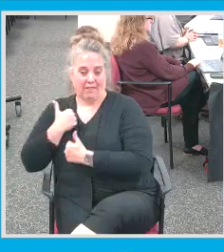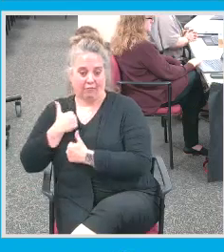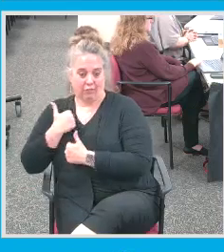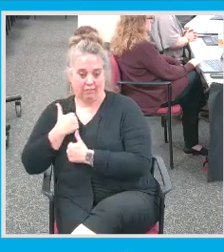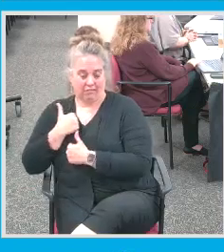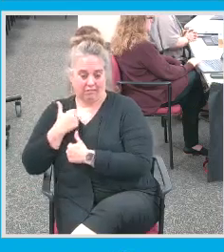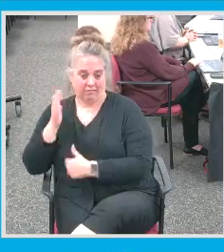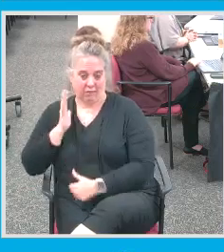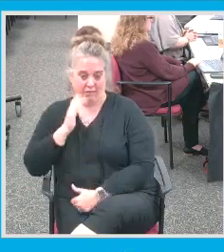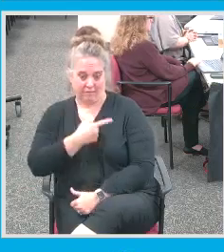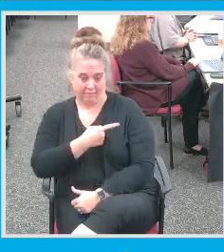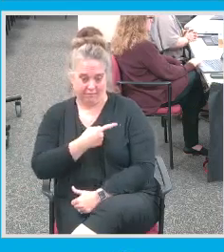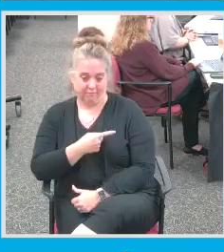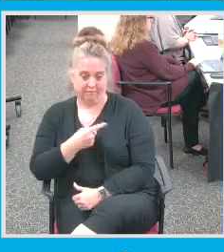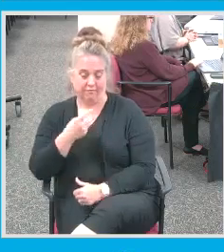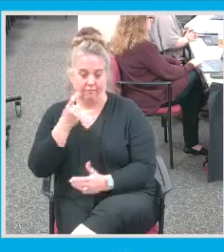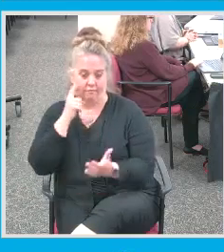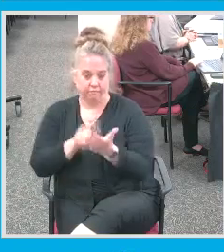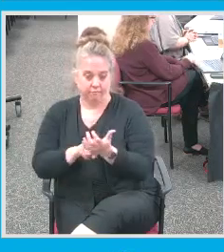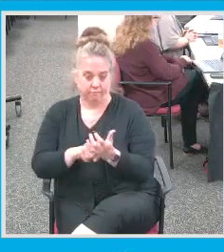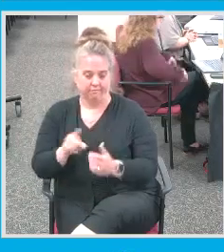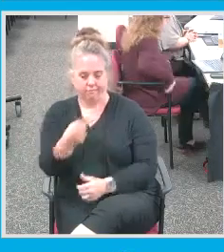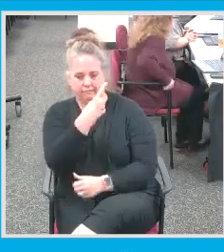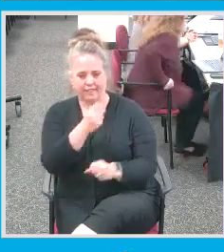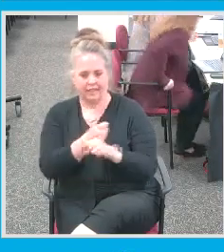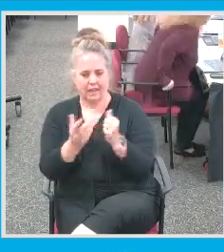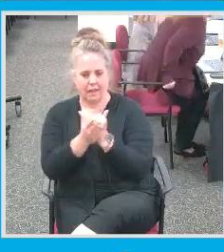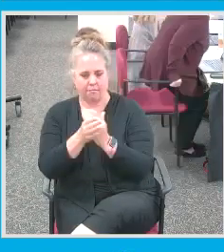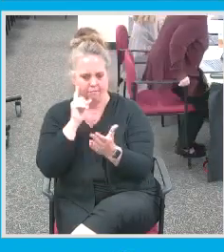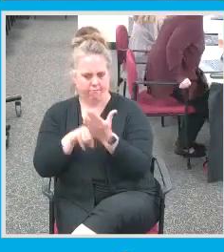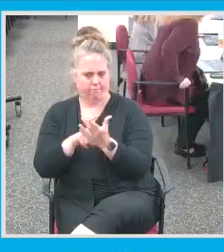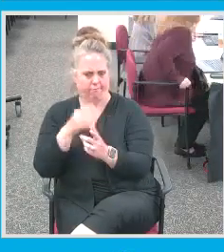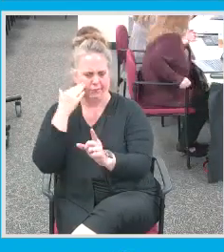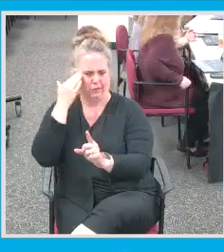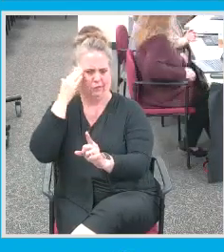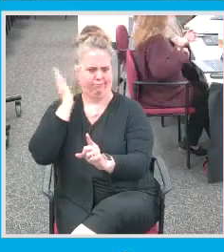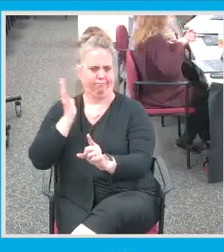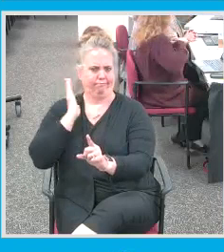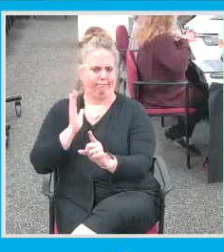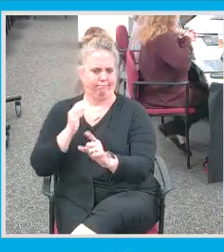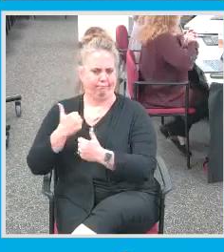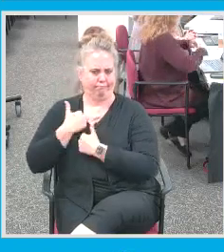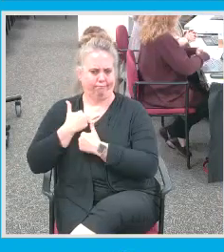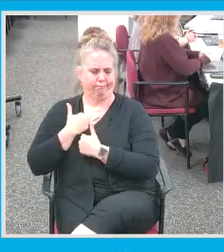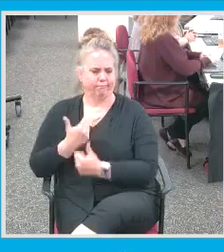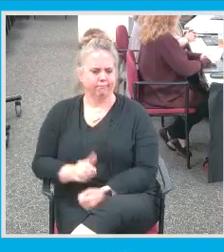immediately to help. But as far as